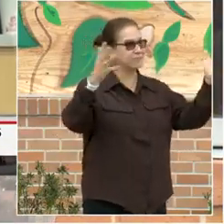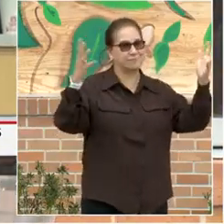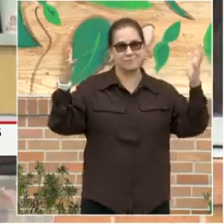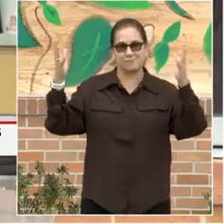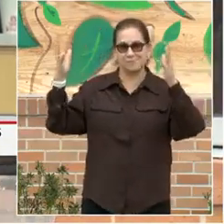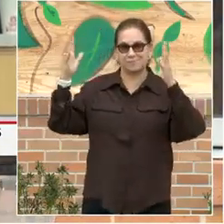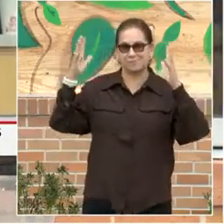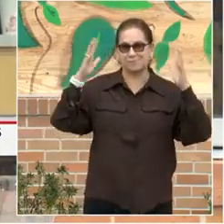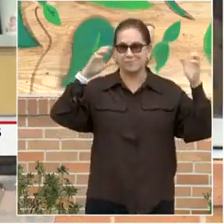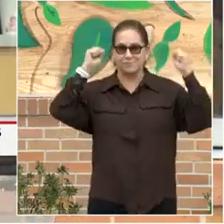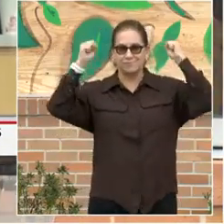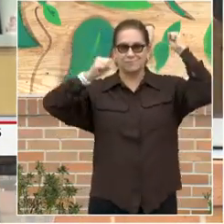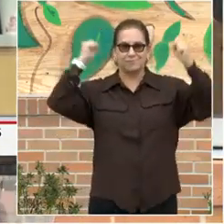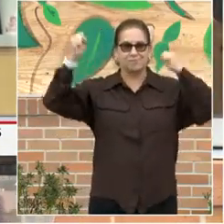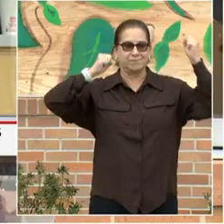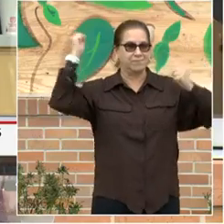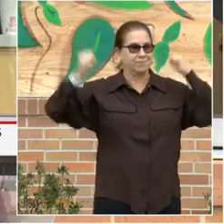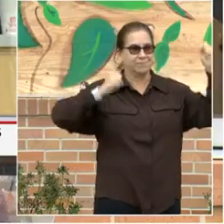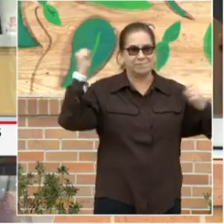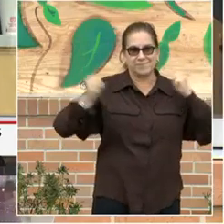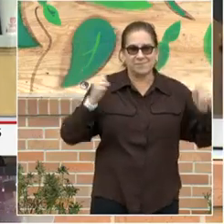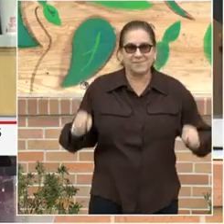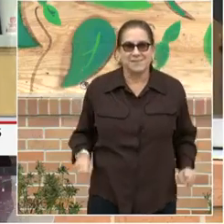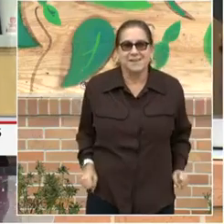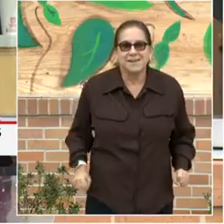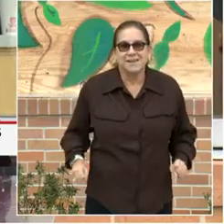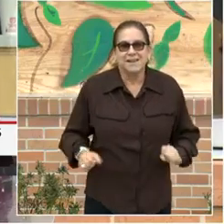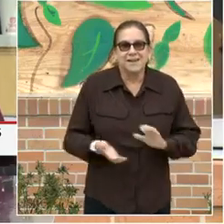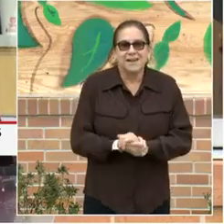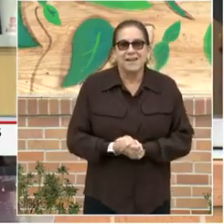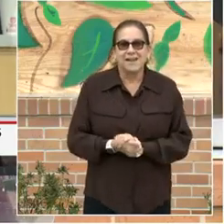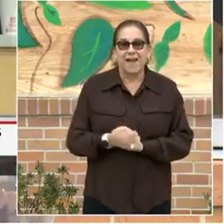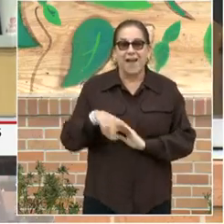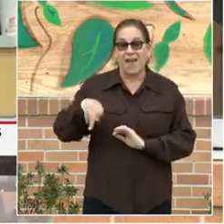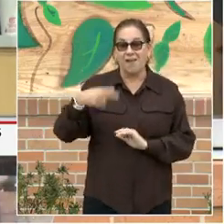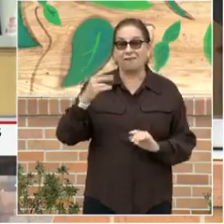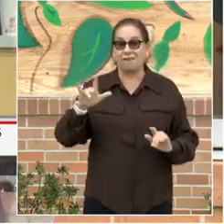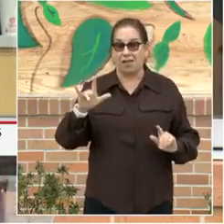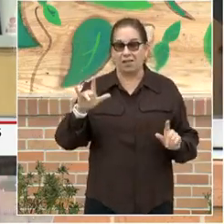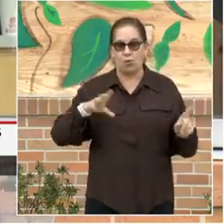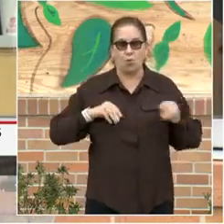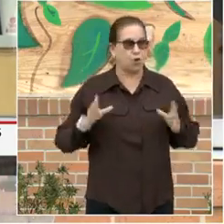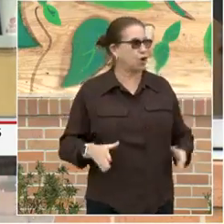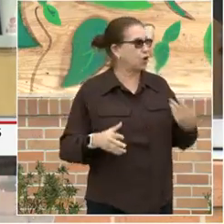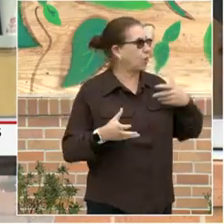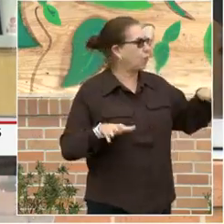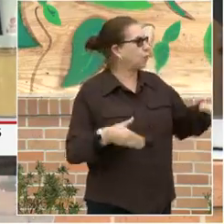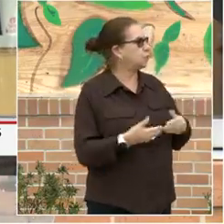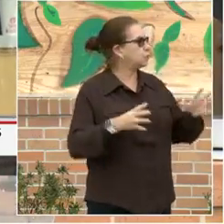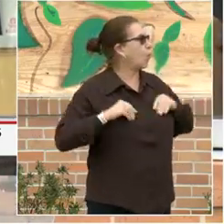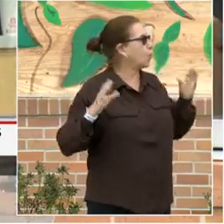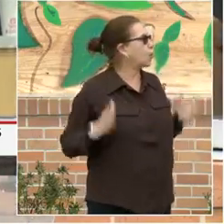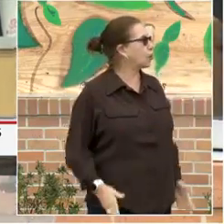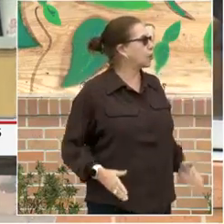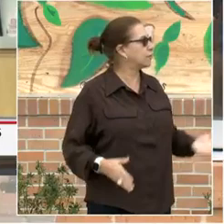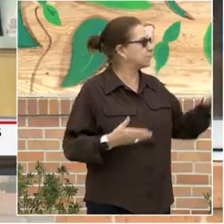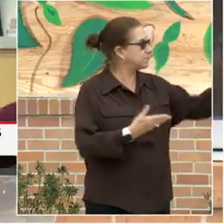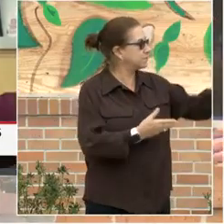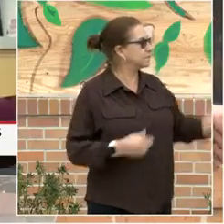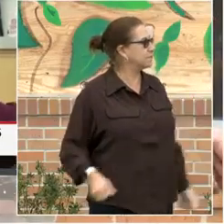Yes. Now I'm going to introduce Phil. He is the owner, Oasis partner, and Good Foods Markets, Phil